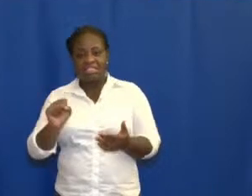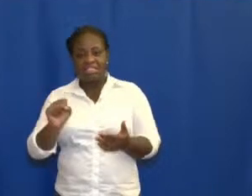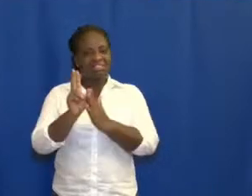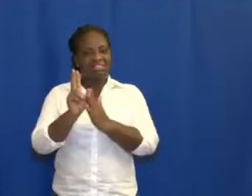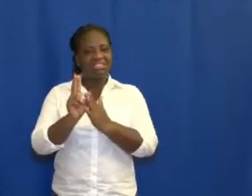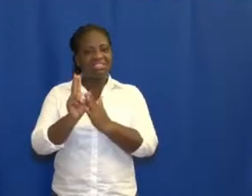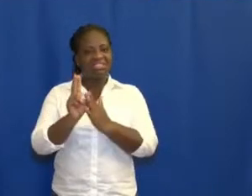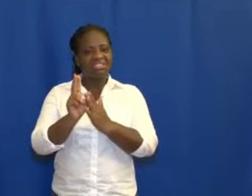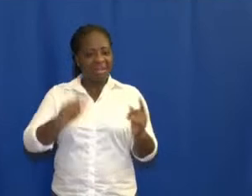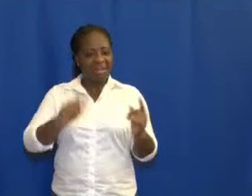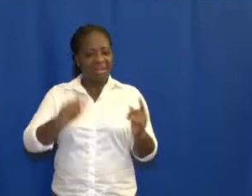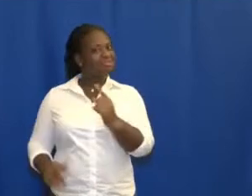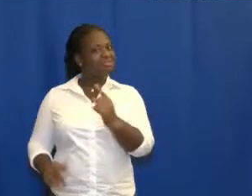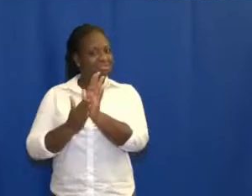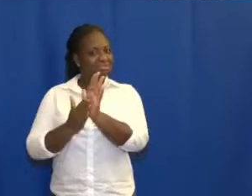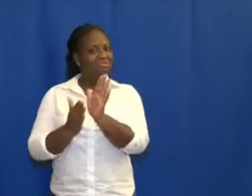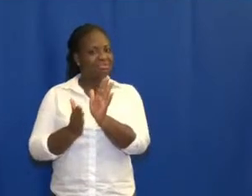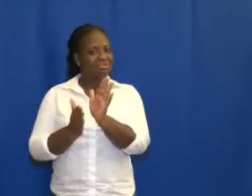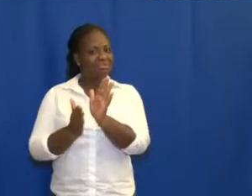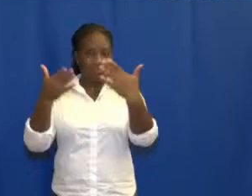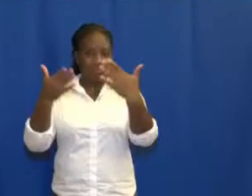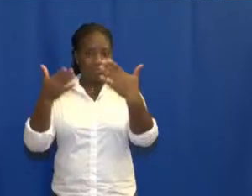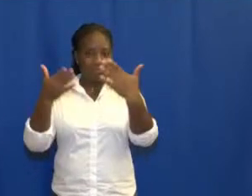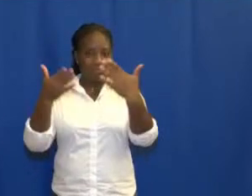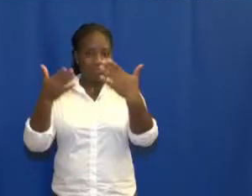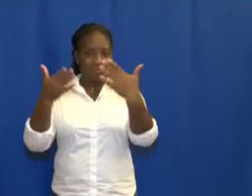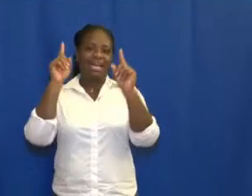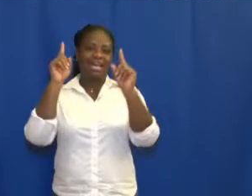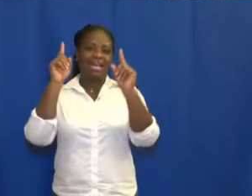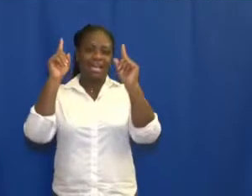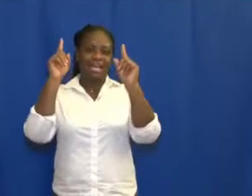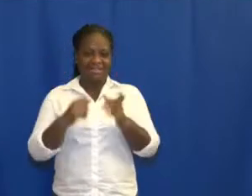bɛtumi asan akɔ school akɔwie wɔn sɔhwɛ.